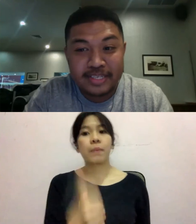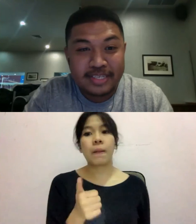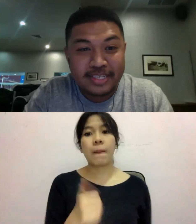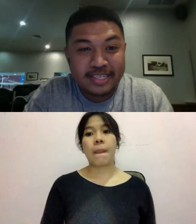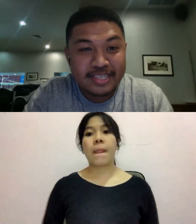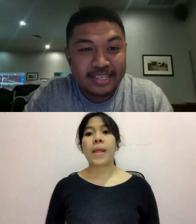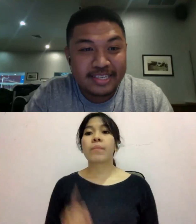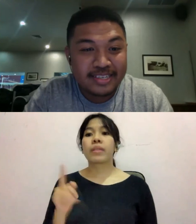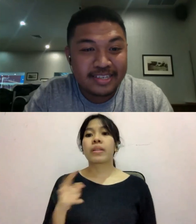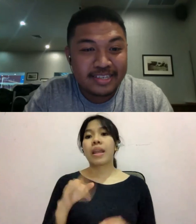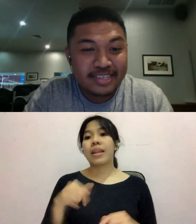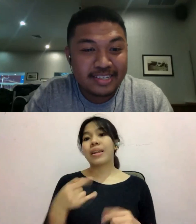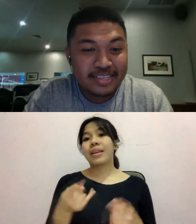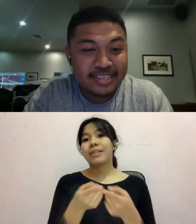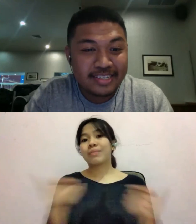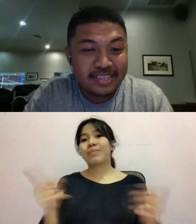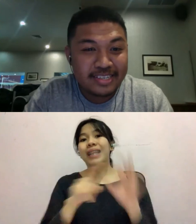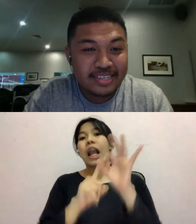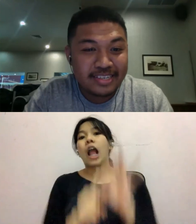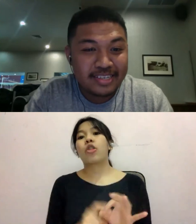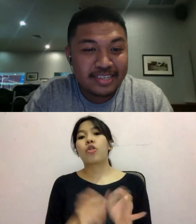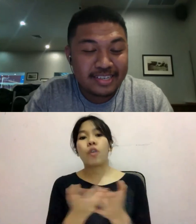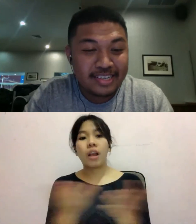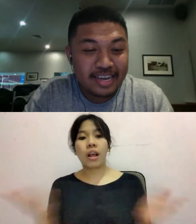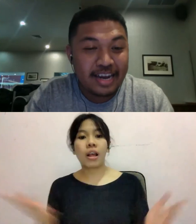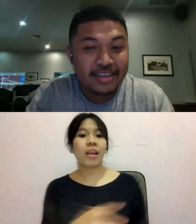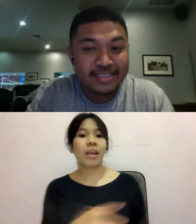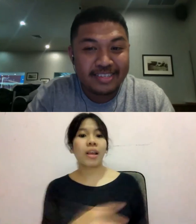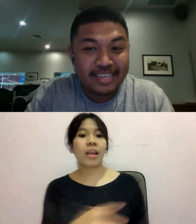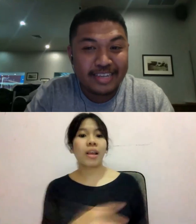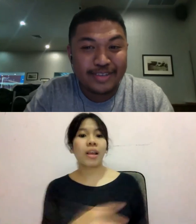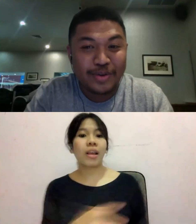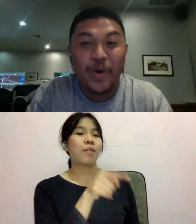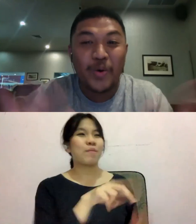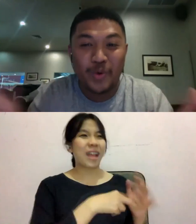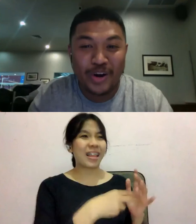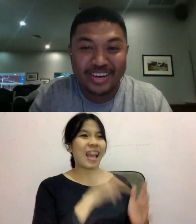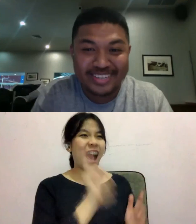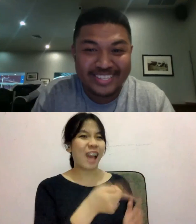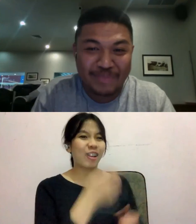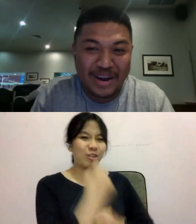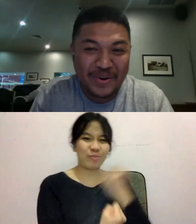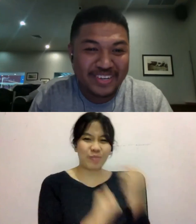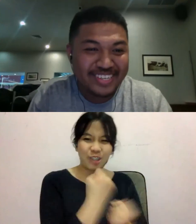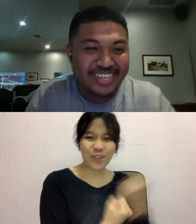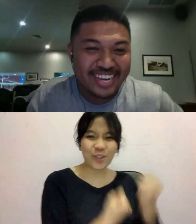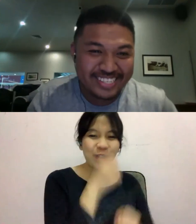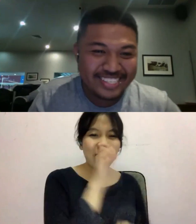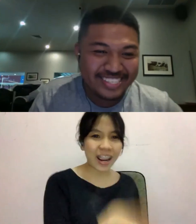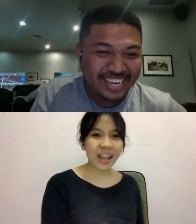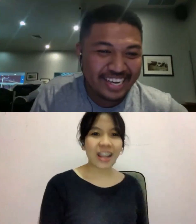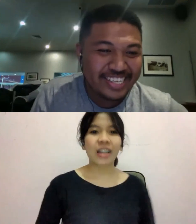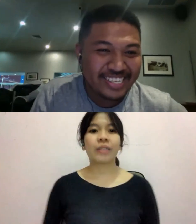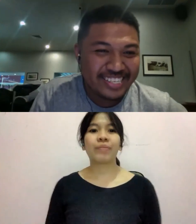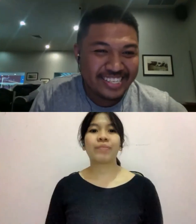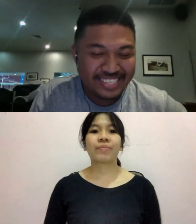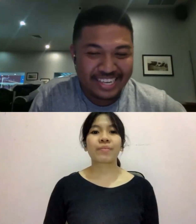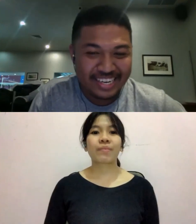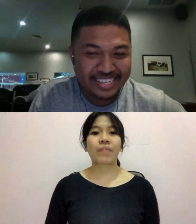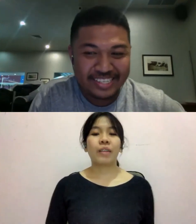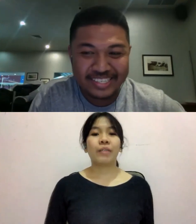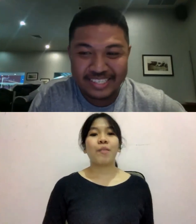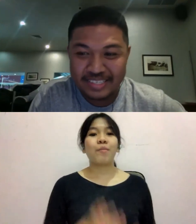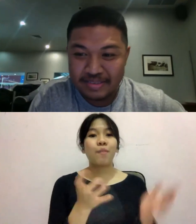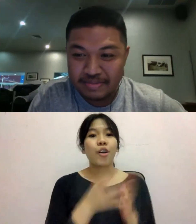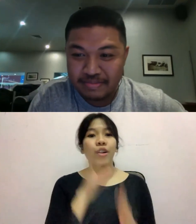us. It's the good fight, Khozy. Yeah, it's a cold war. It's a somehow. long, it's a long good Yeah.